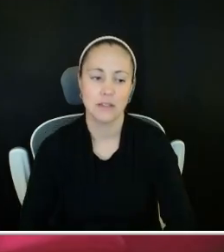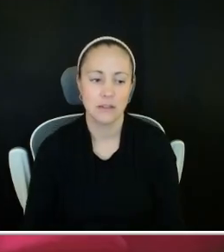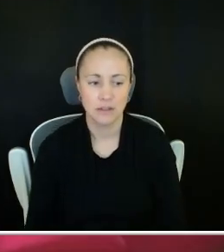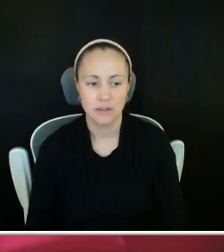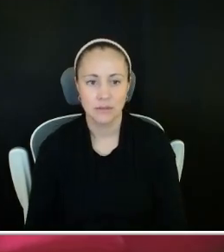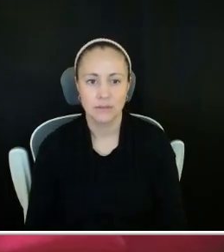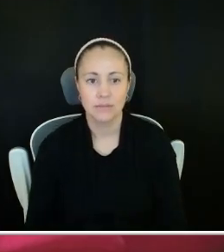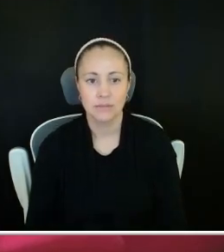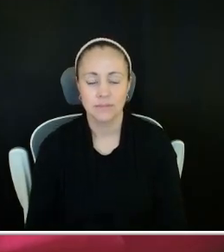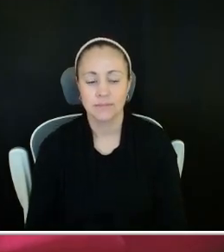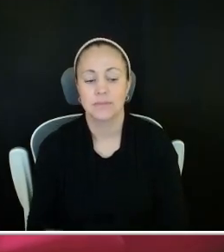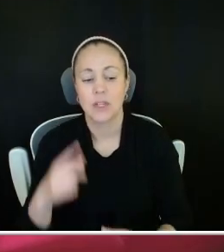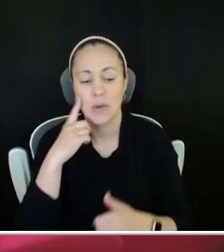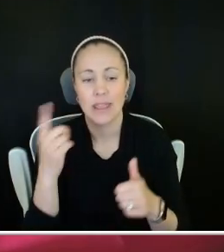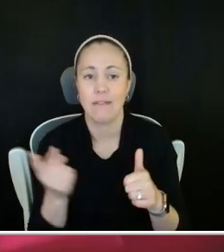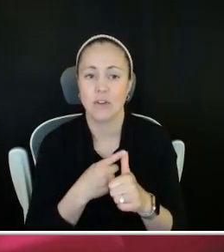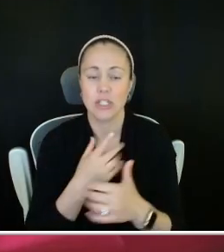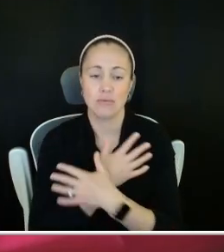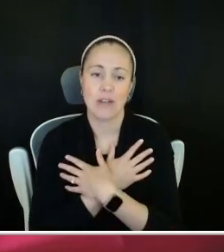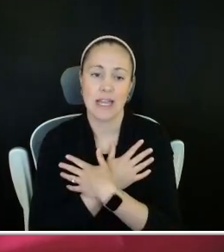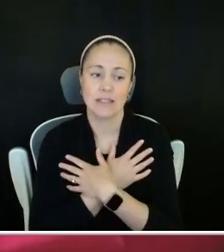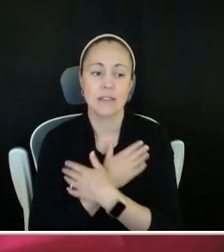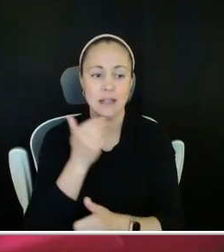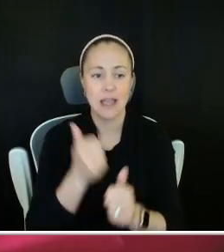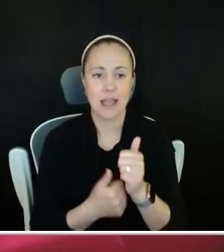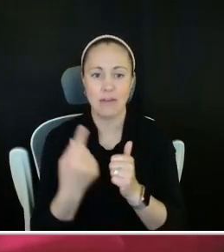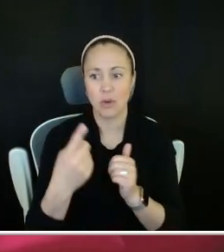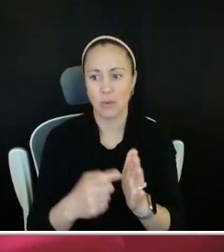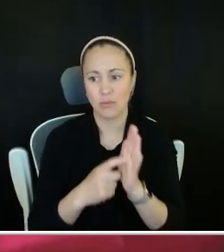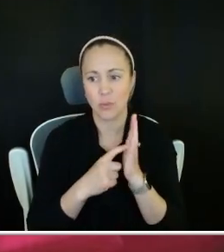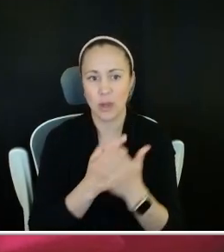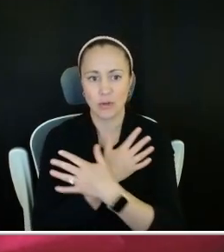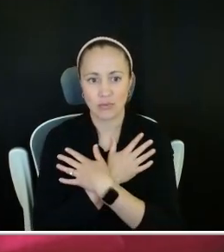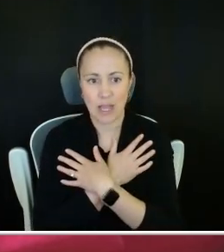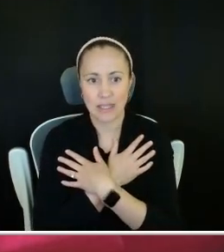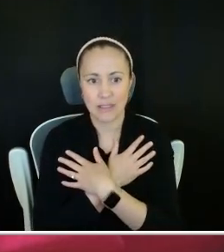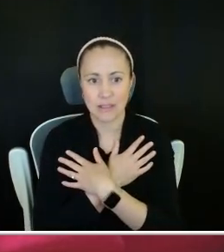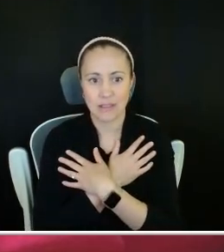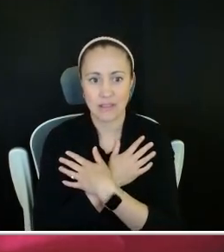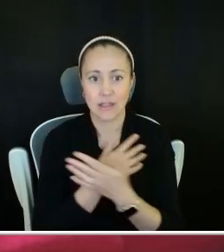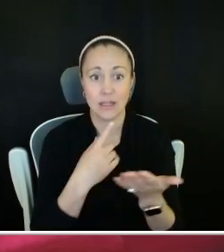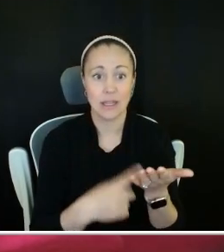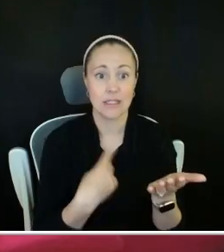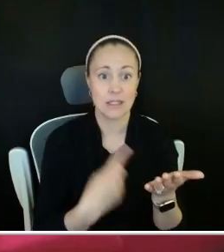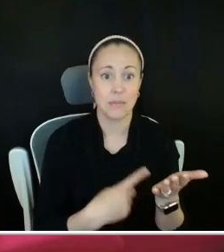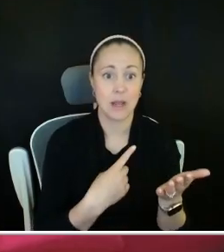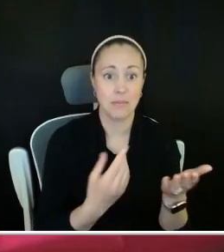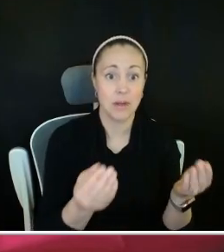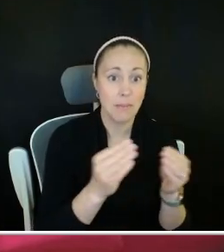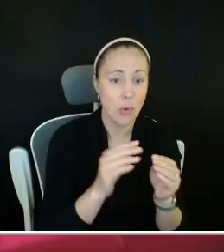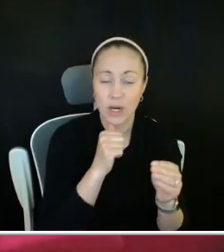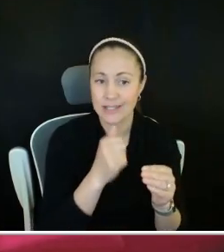Well, I think number one is rest. Everyone has to have rest. Sometimes more is not better, smarter is better.